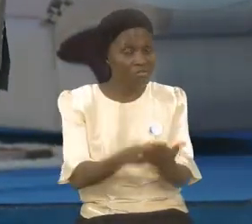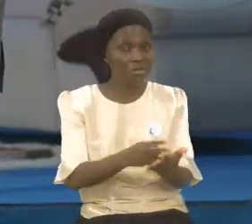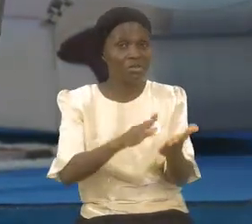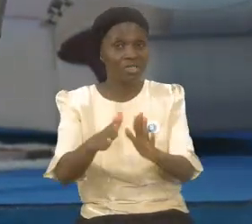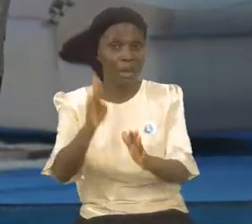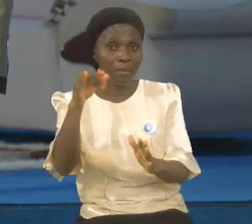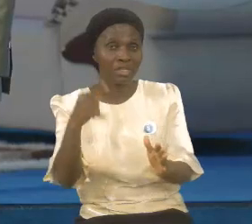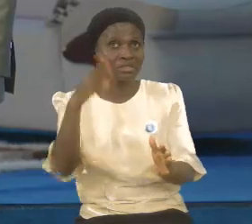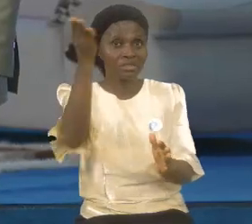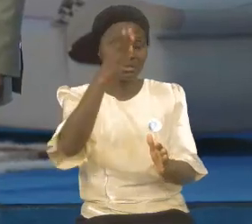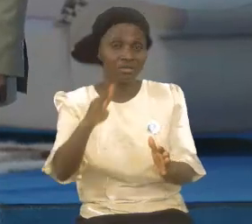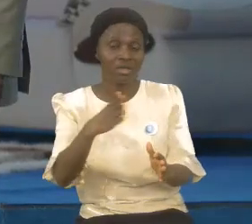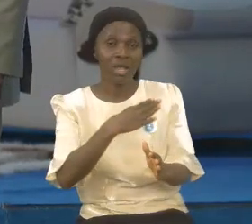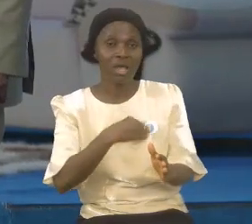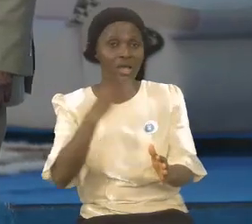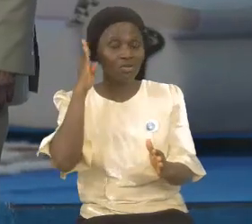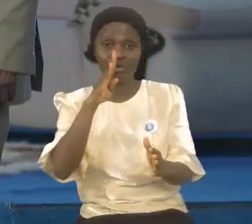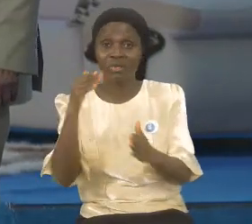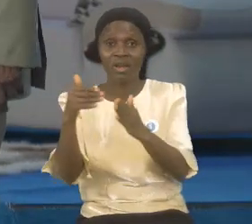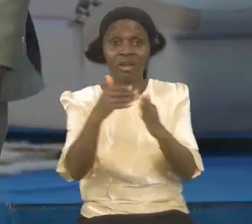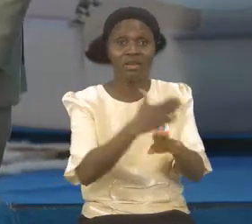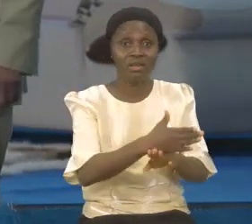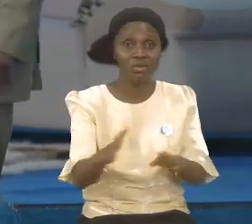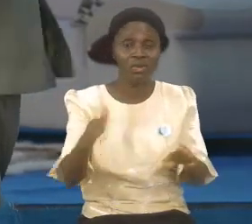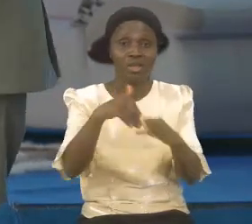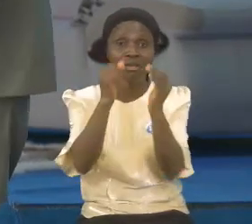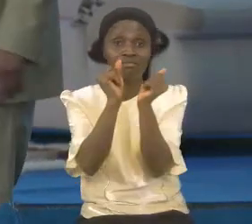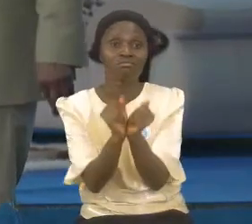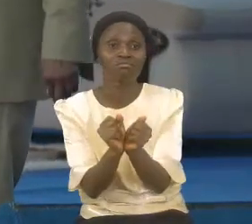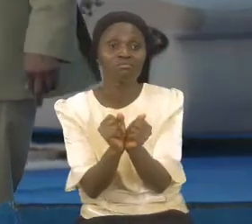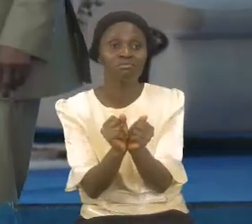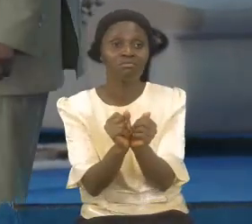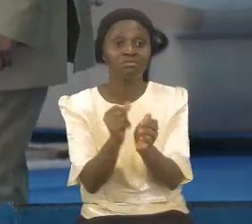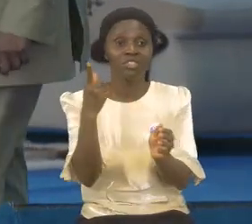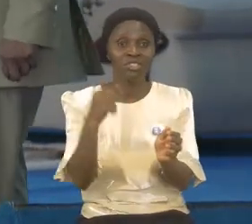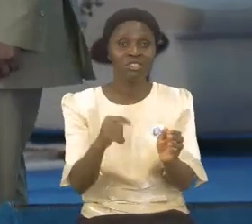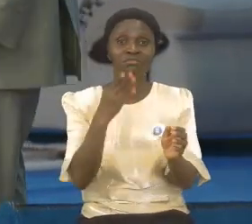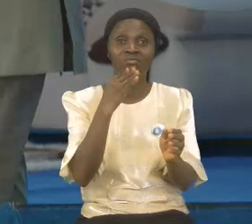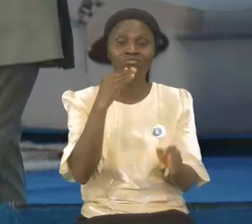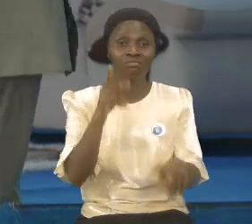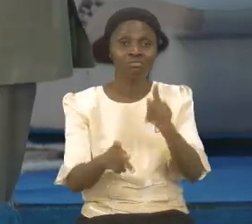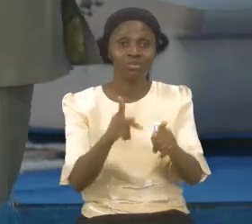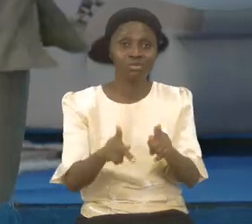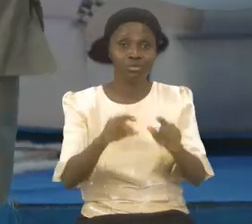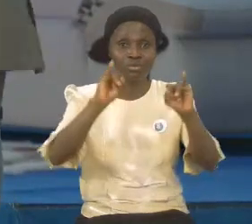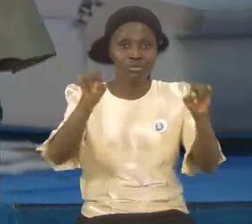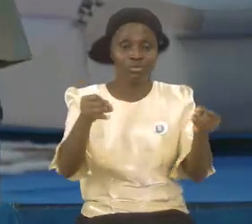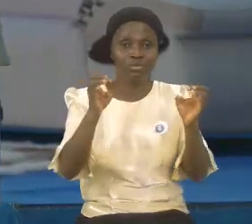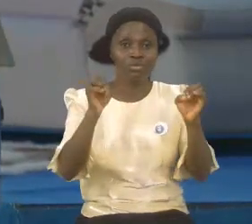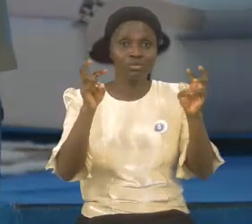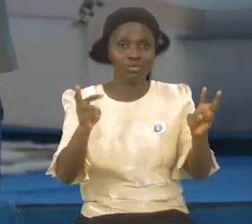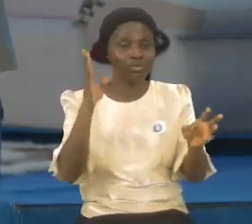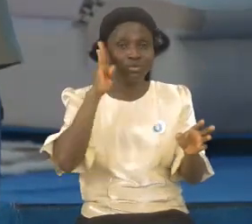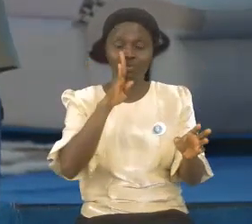led away captive. The Jews shall be scattered to all nations. That's why you'll find